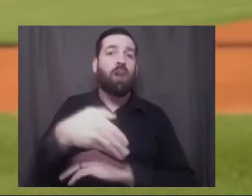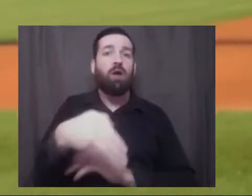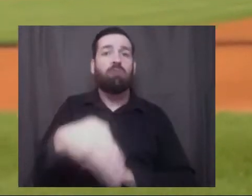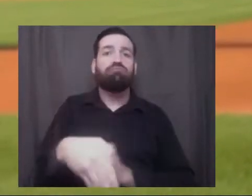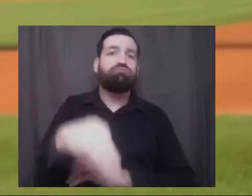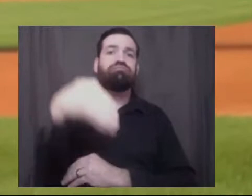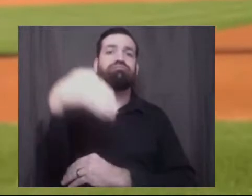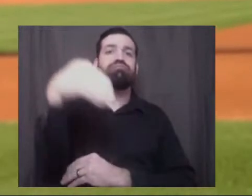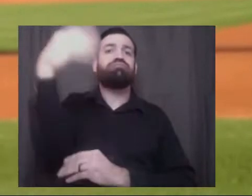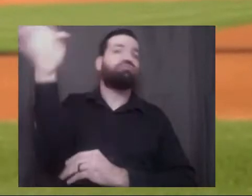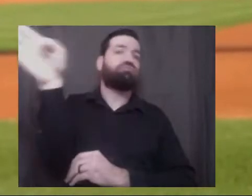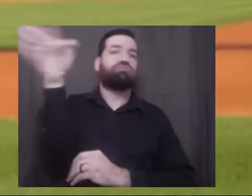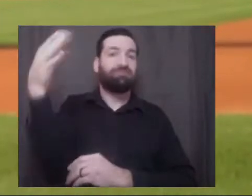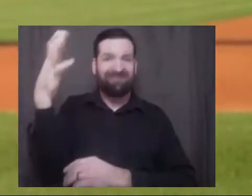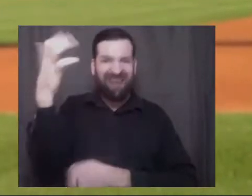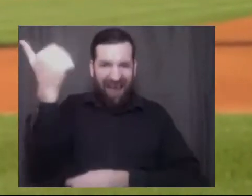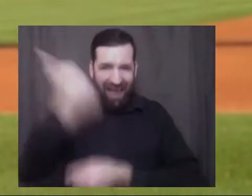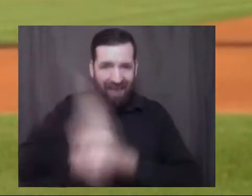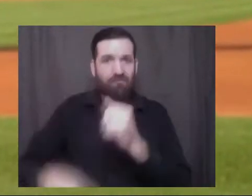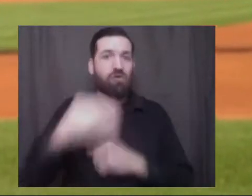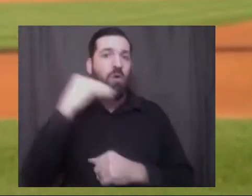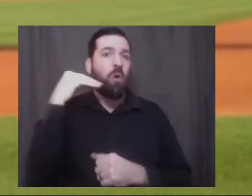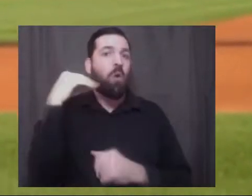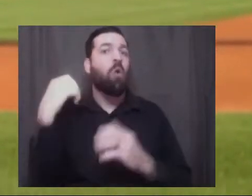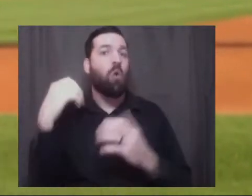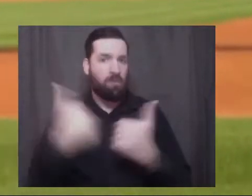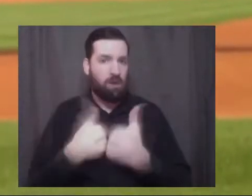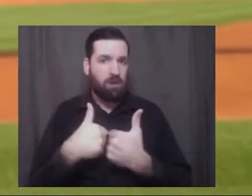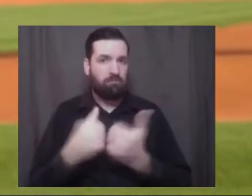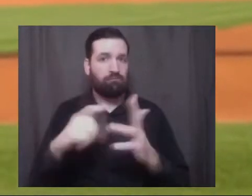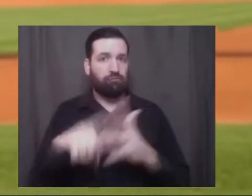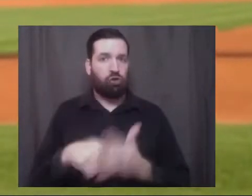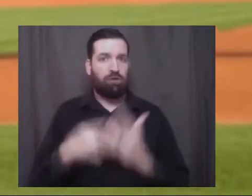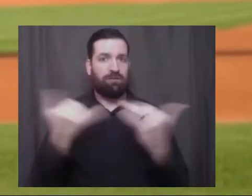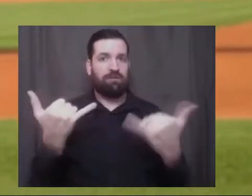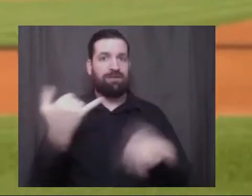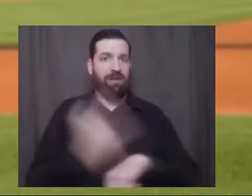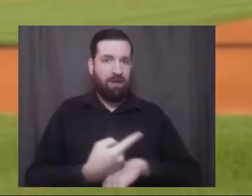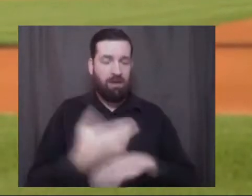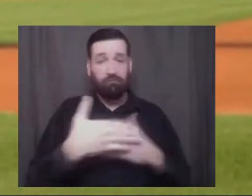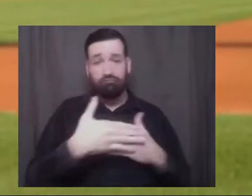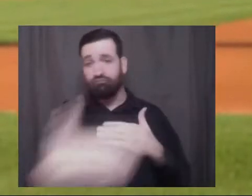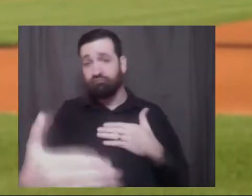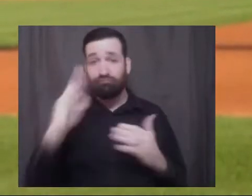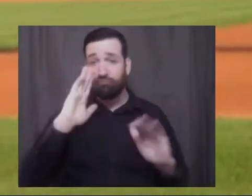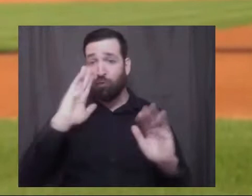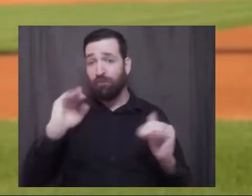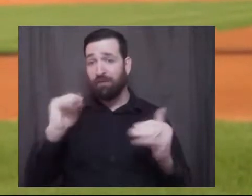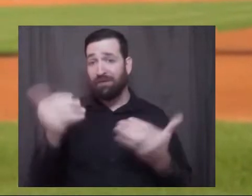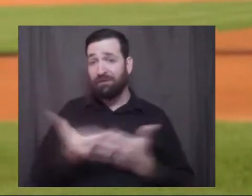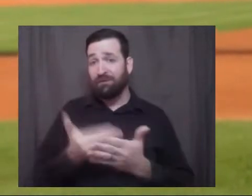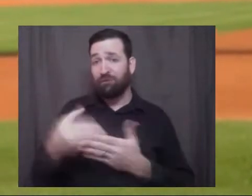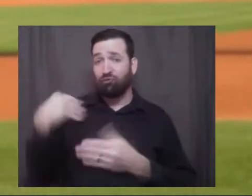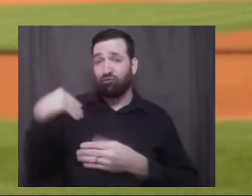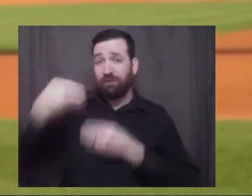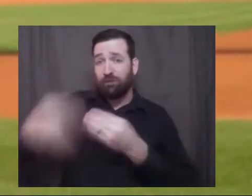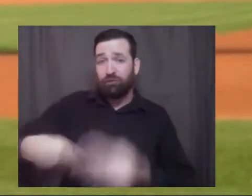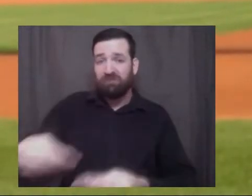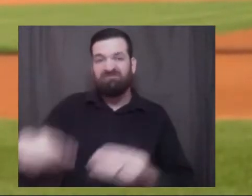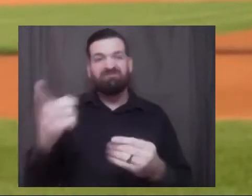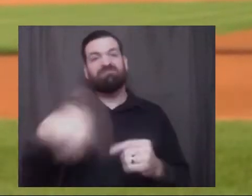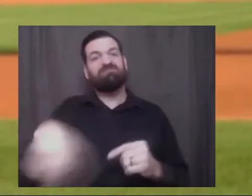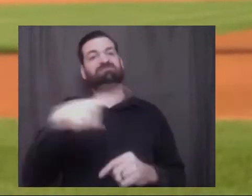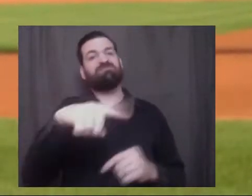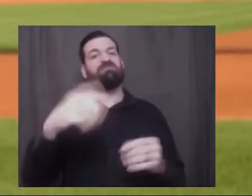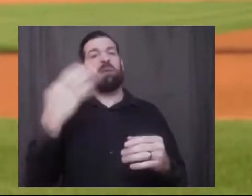every homestand beginning today, and that's hopefully will be a new tradition here. Get everybody wearing blue and just come